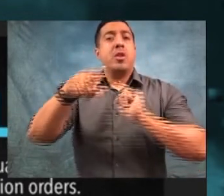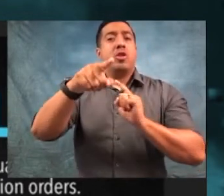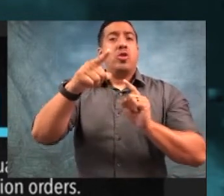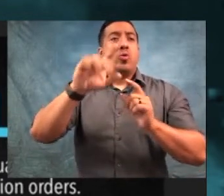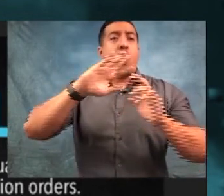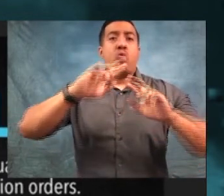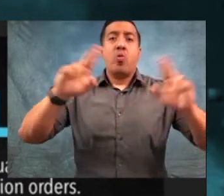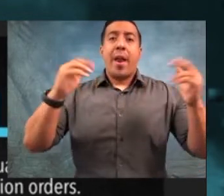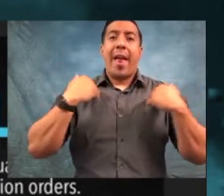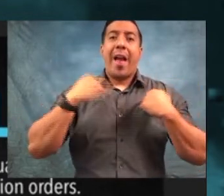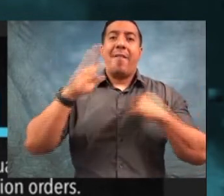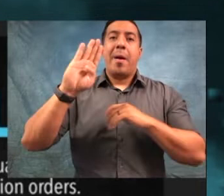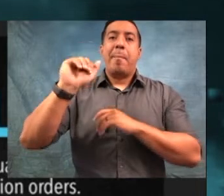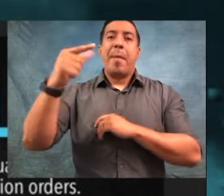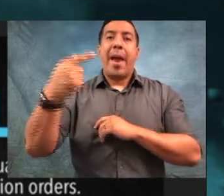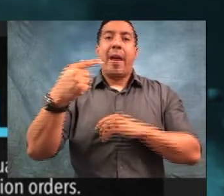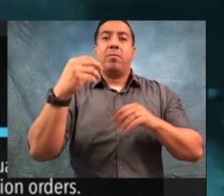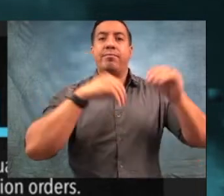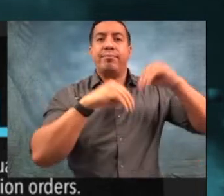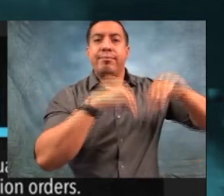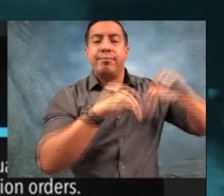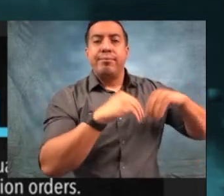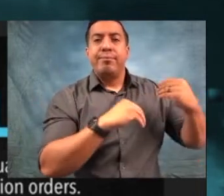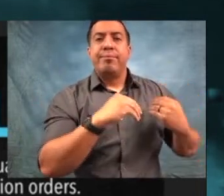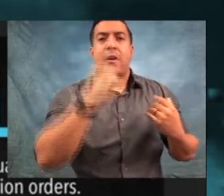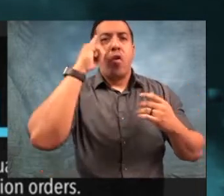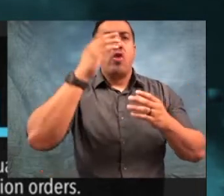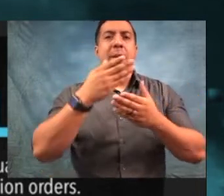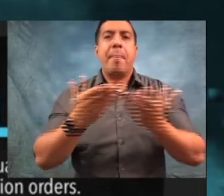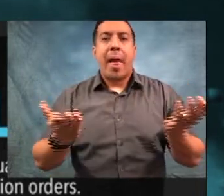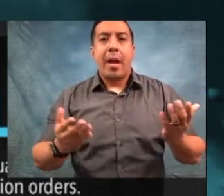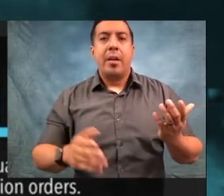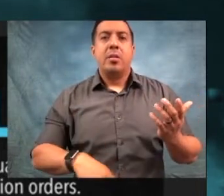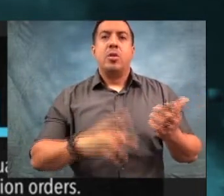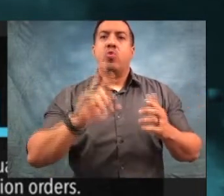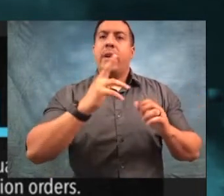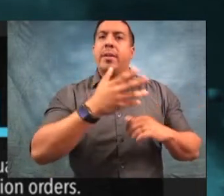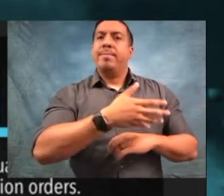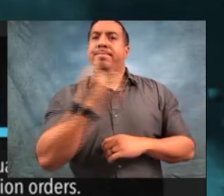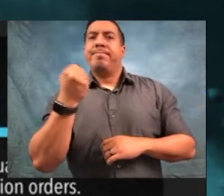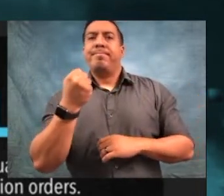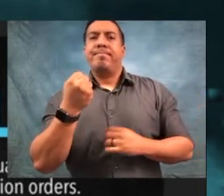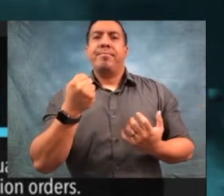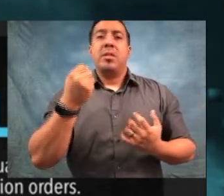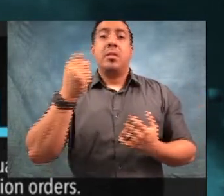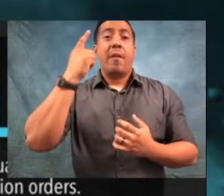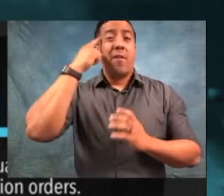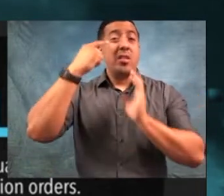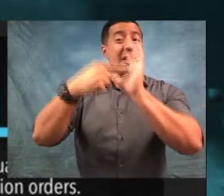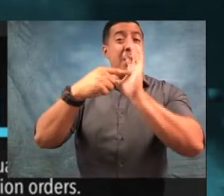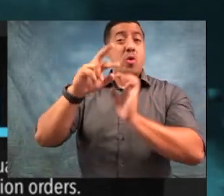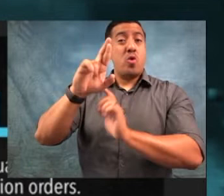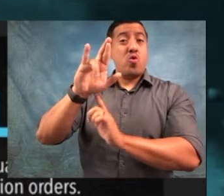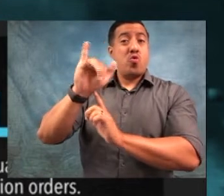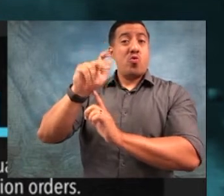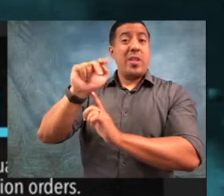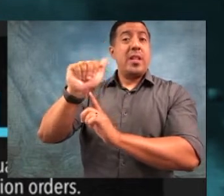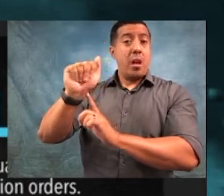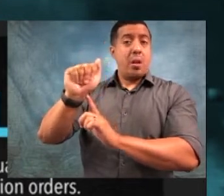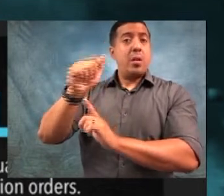a go bag for supplies. Have something to take with you. For those that lived through Hurricane